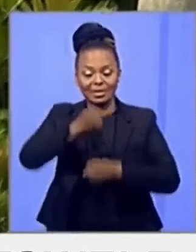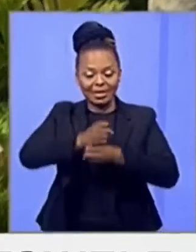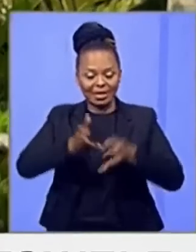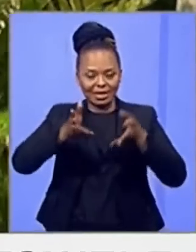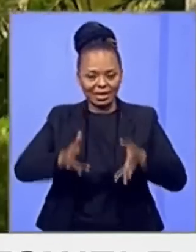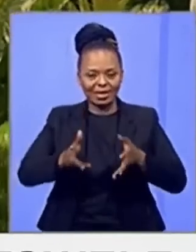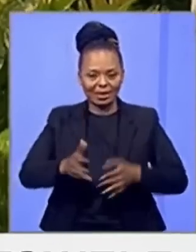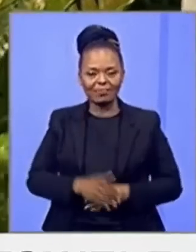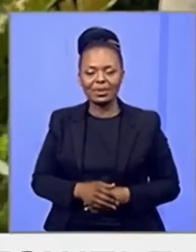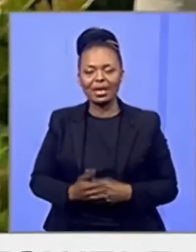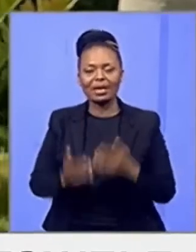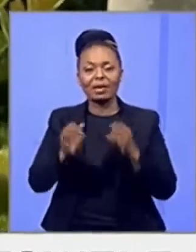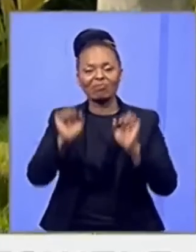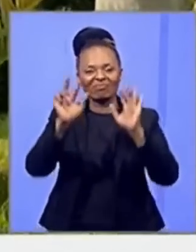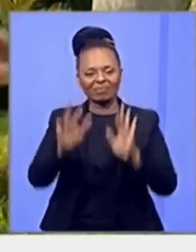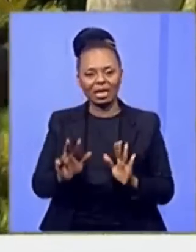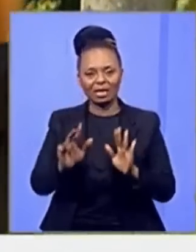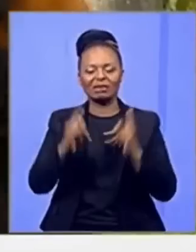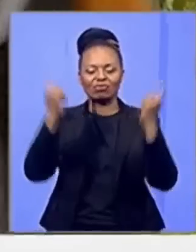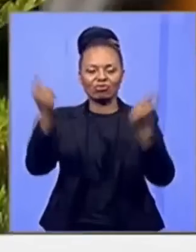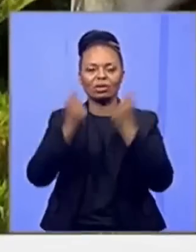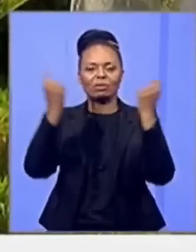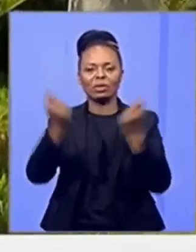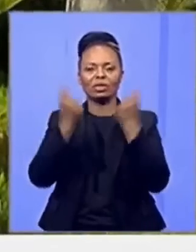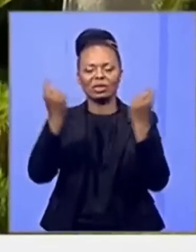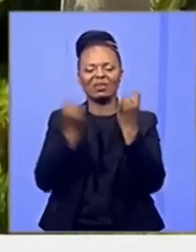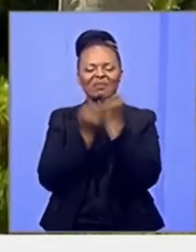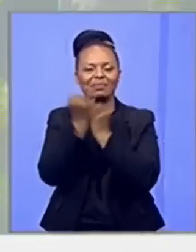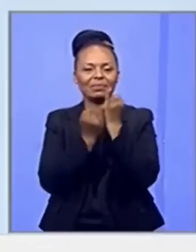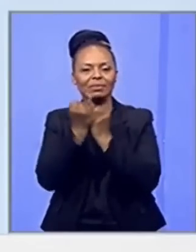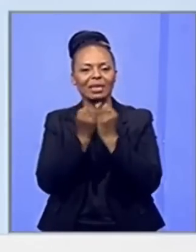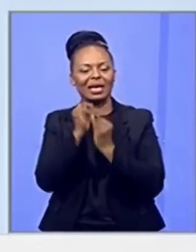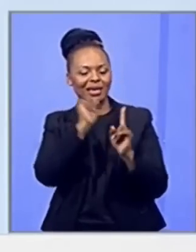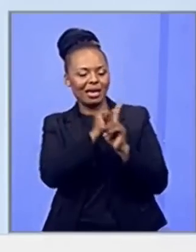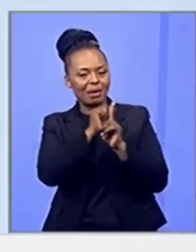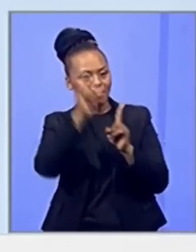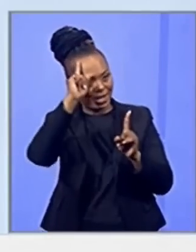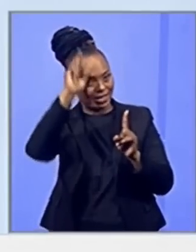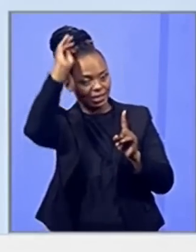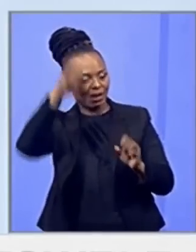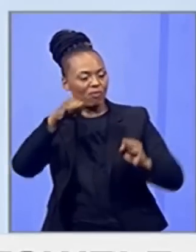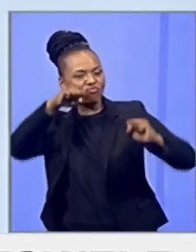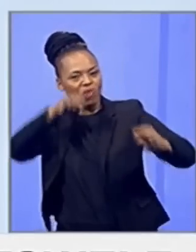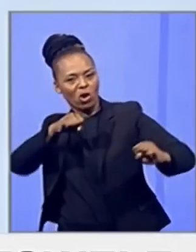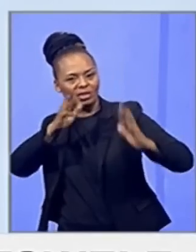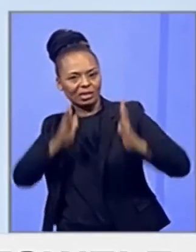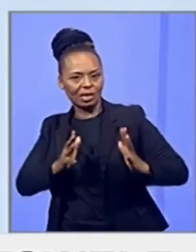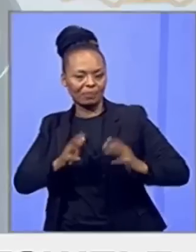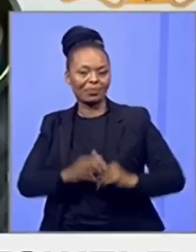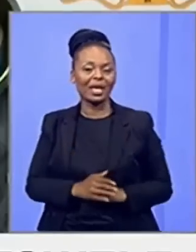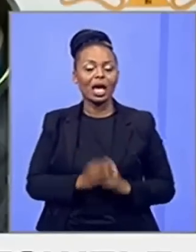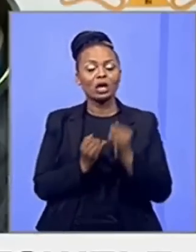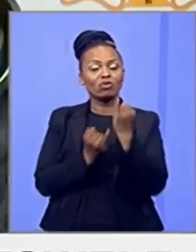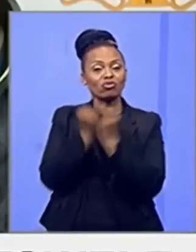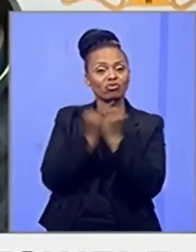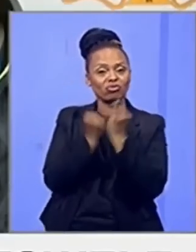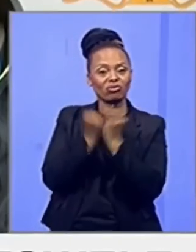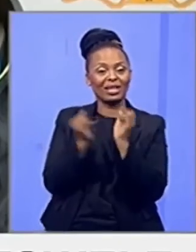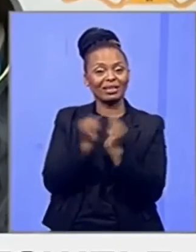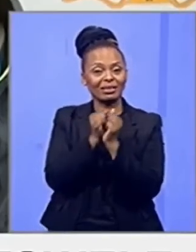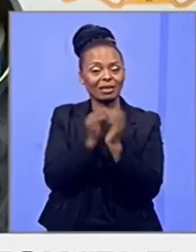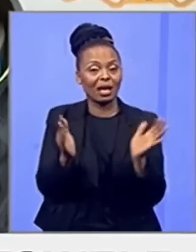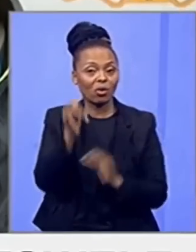e le la boseswai go swarwa tournament ya Celebration of Madiba as a boxer. Tournament ye e thomile ka ngwaga